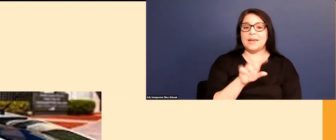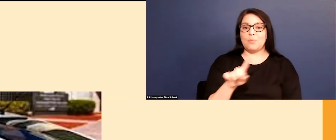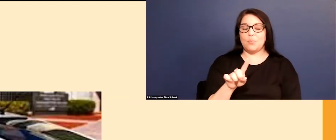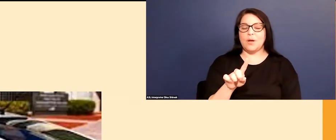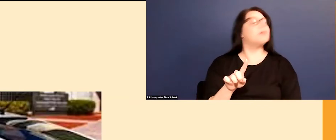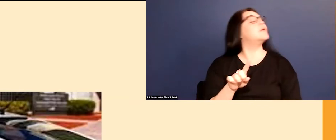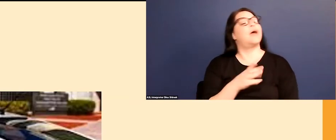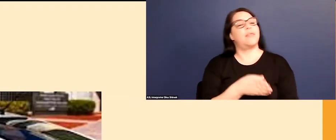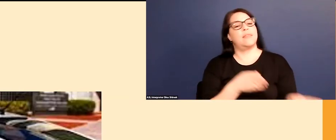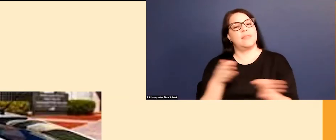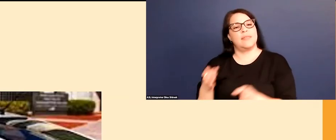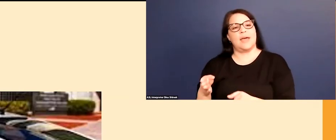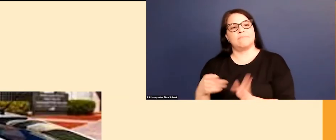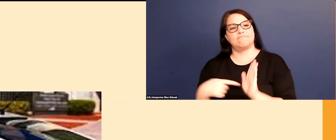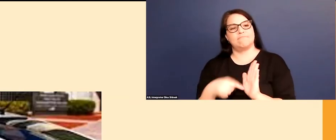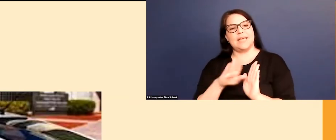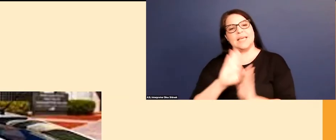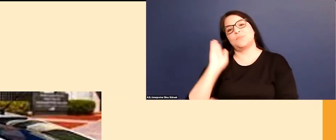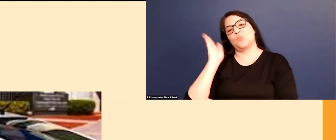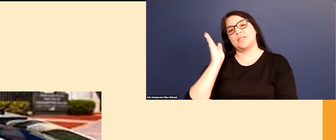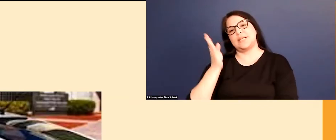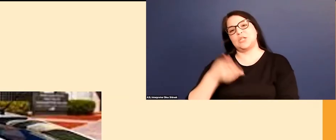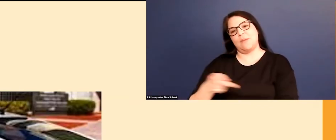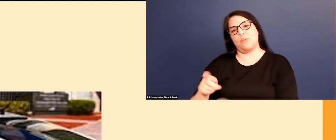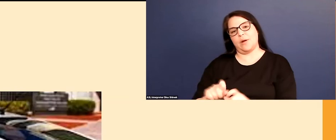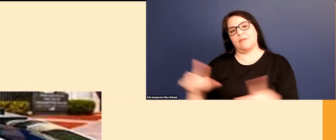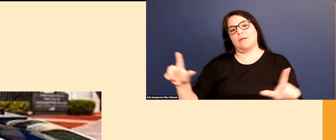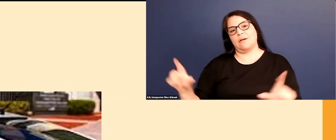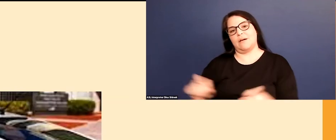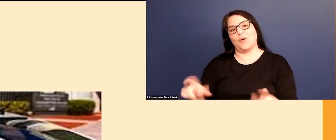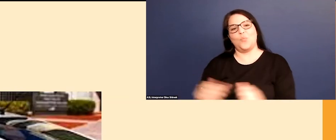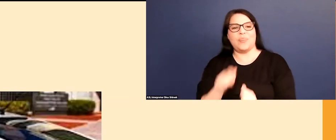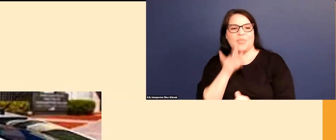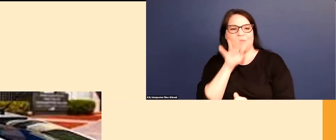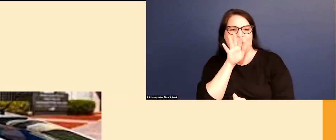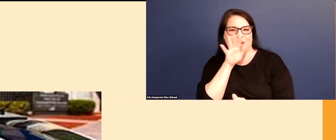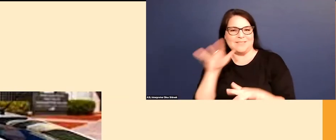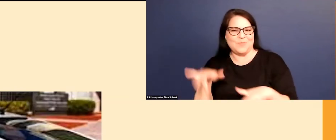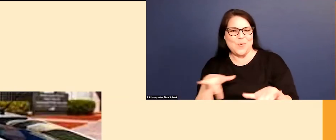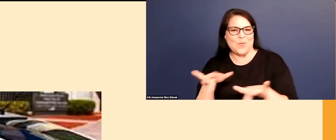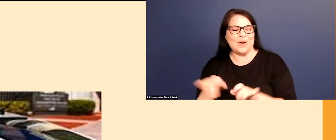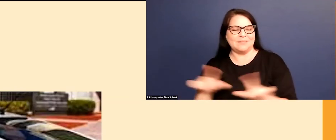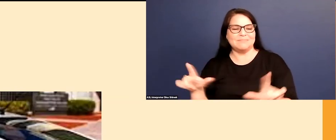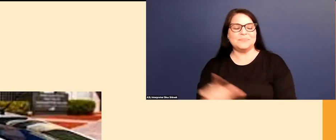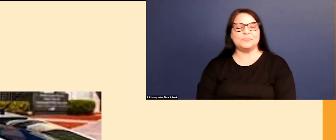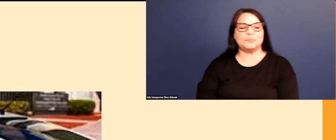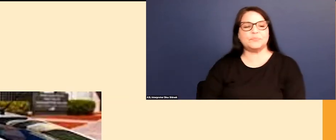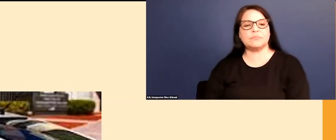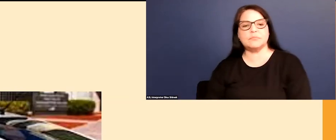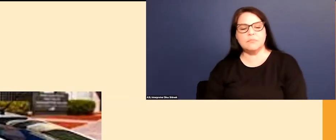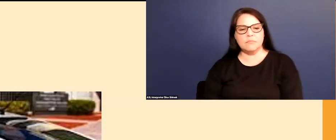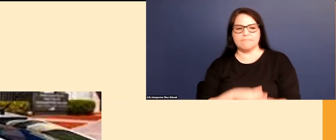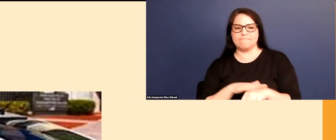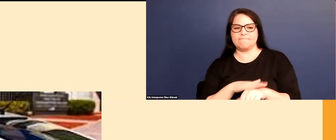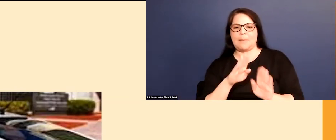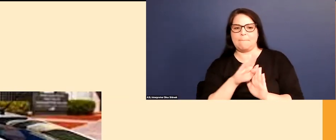to go through his presentation with his voice and his slides. So just a little